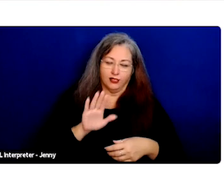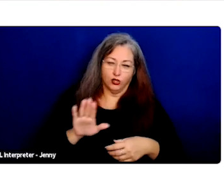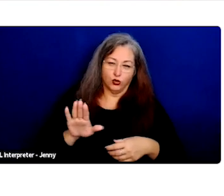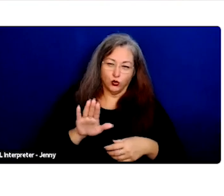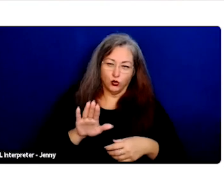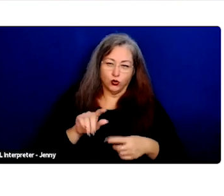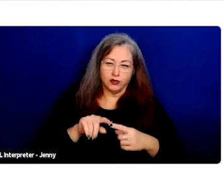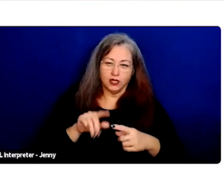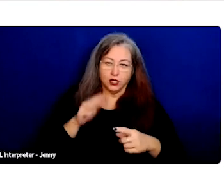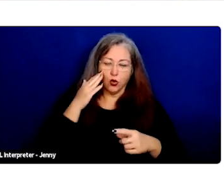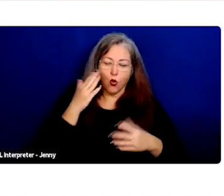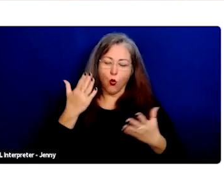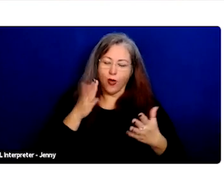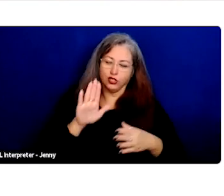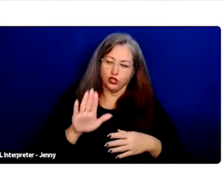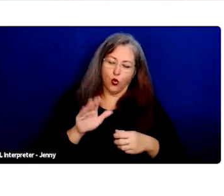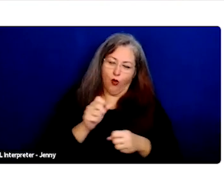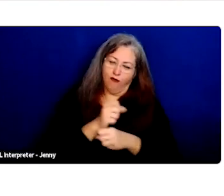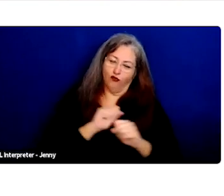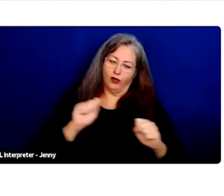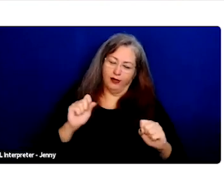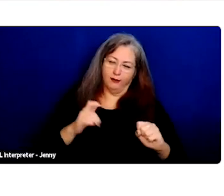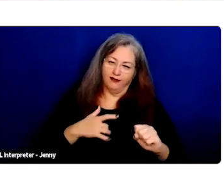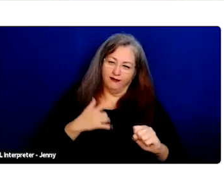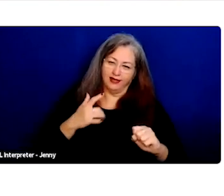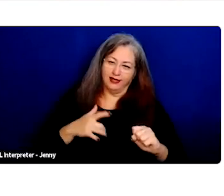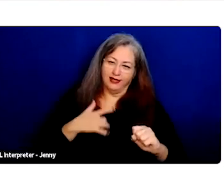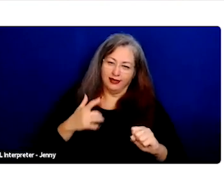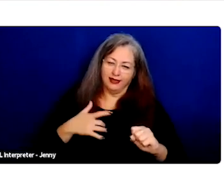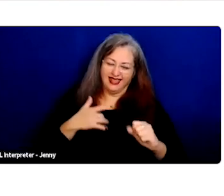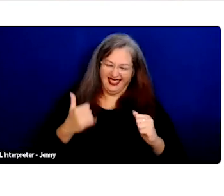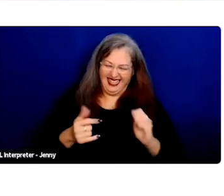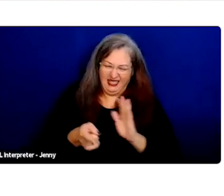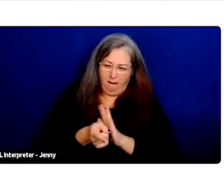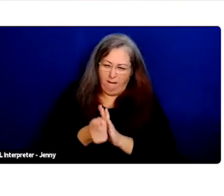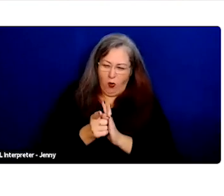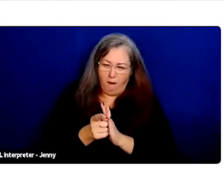What is your freedom feeling in this moment?